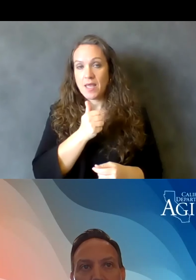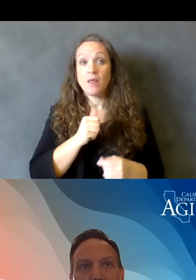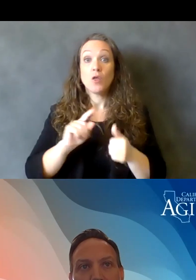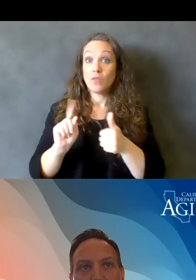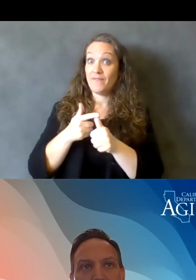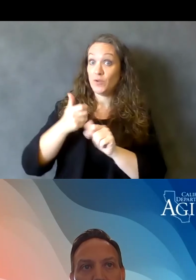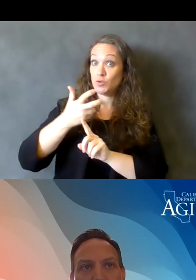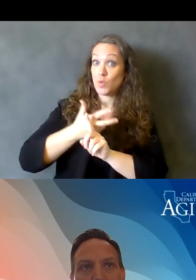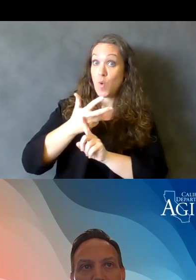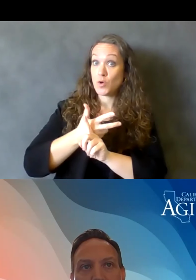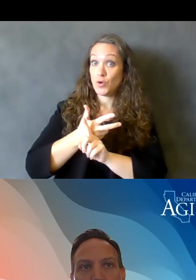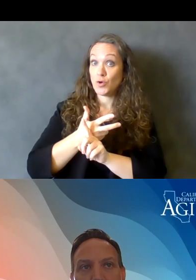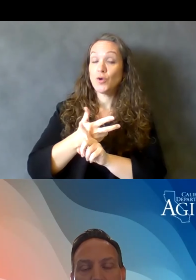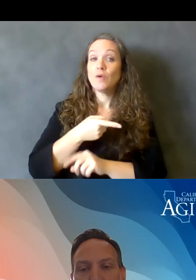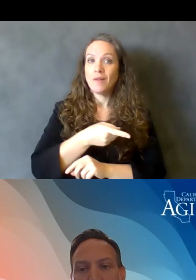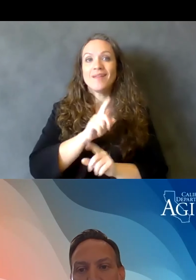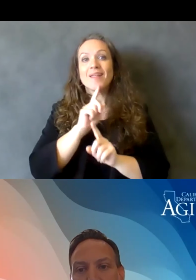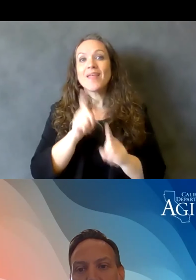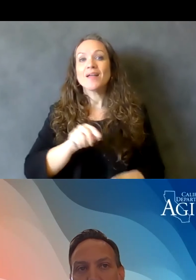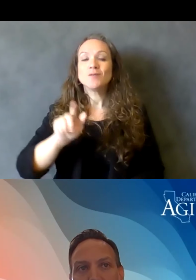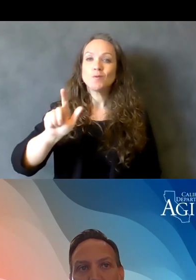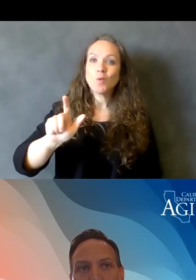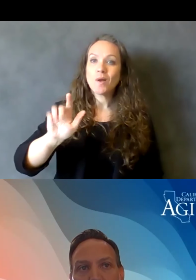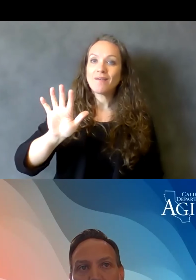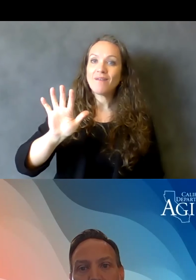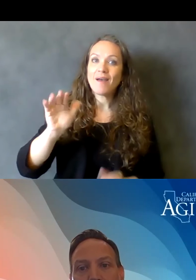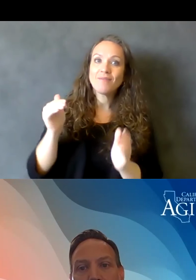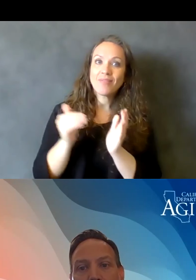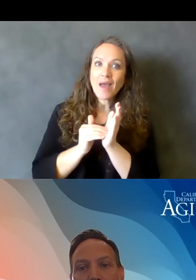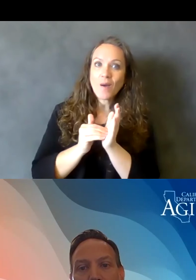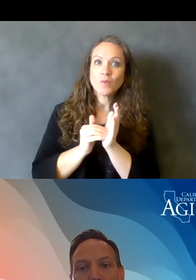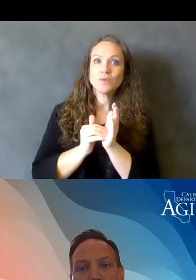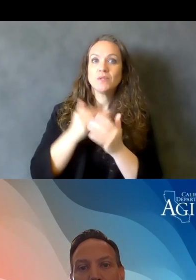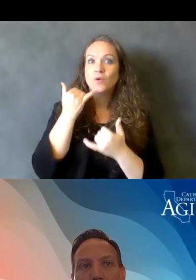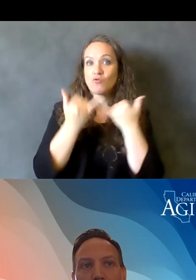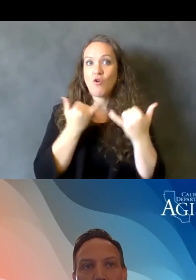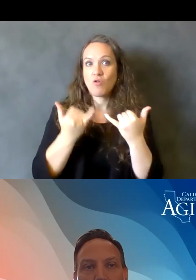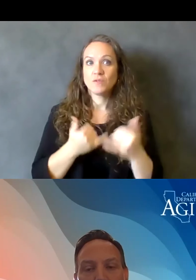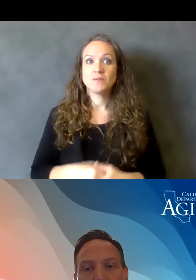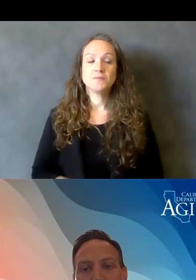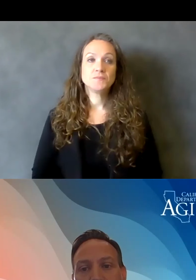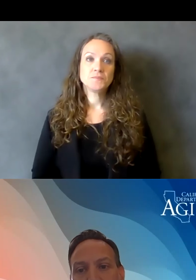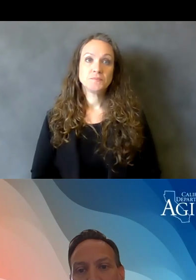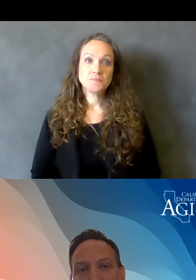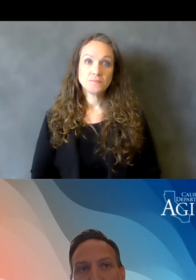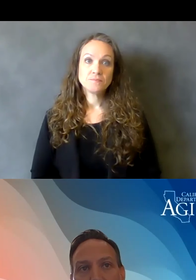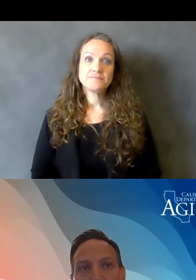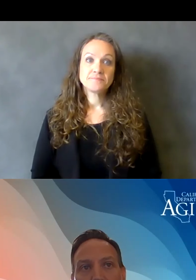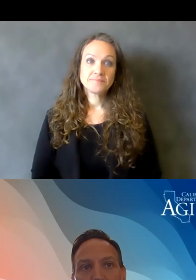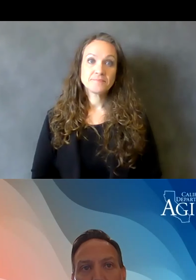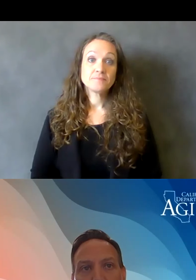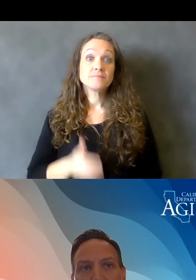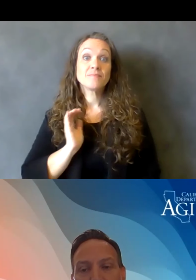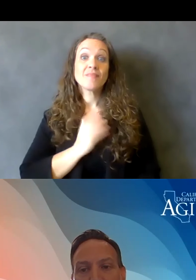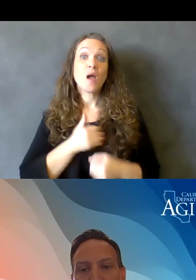this year, they have answered 25,000 phone calls. Our local